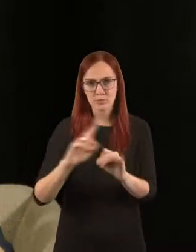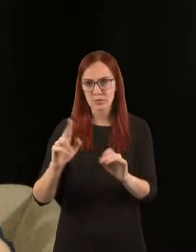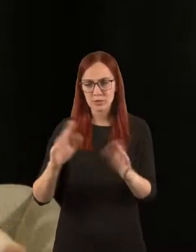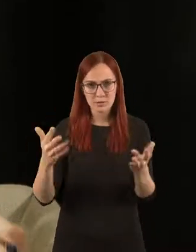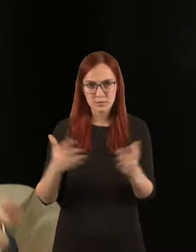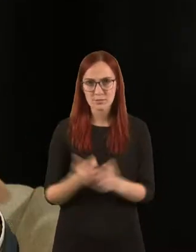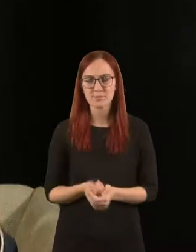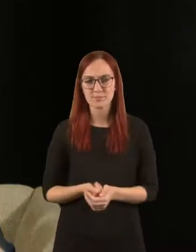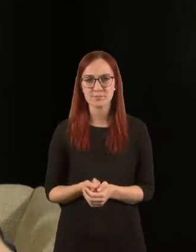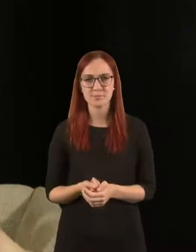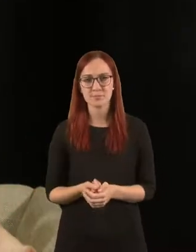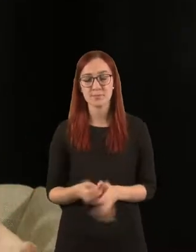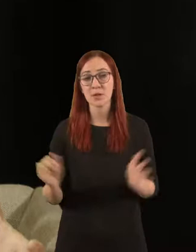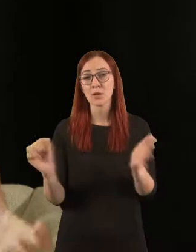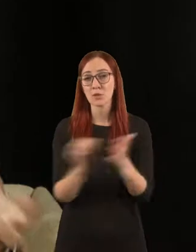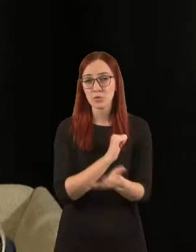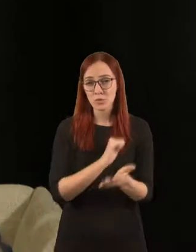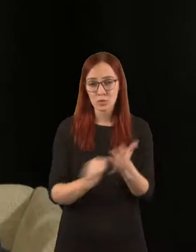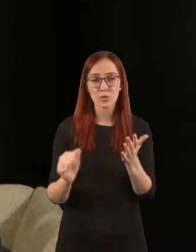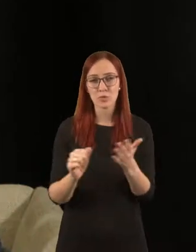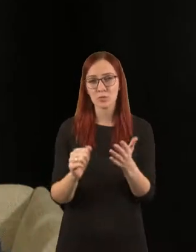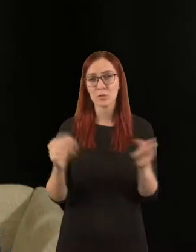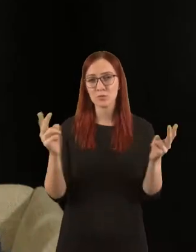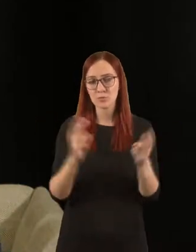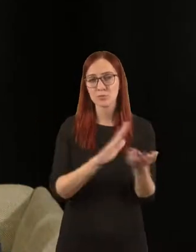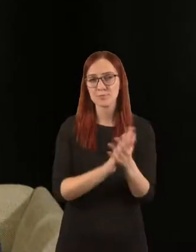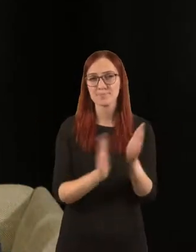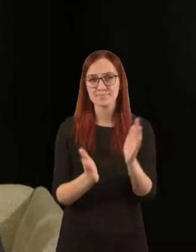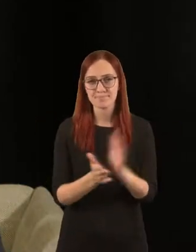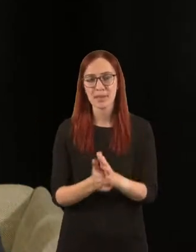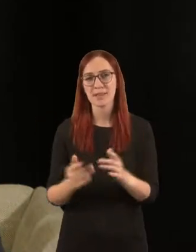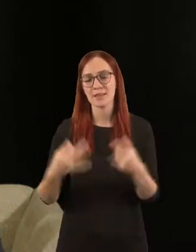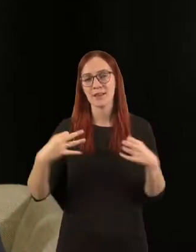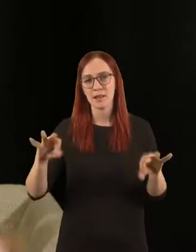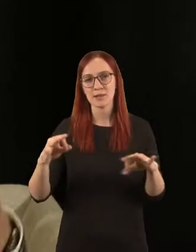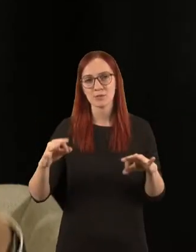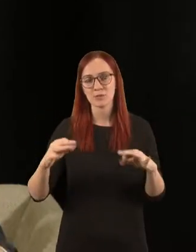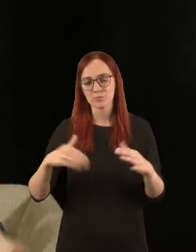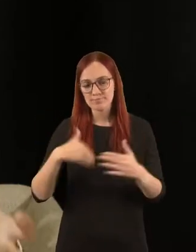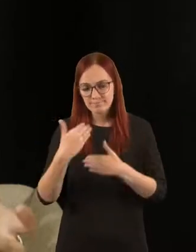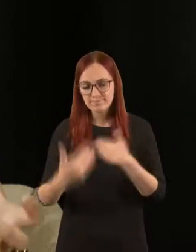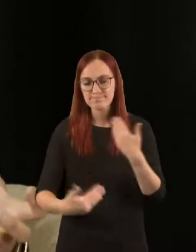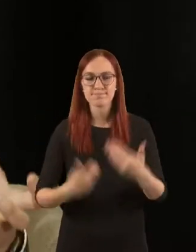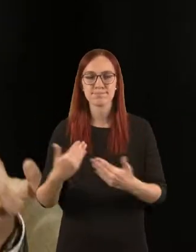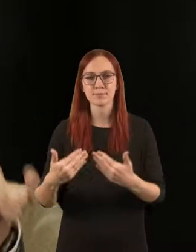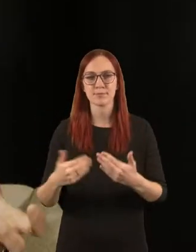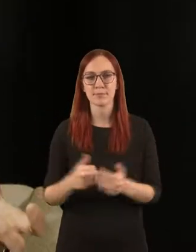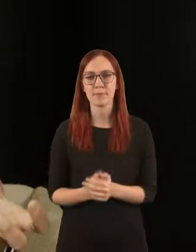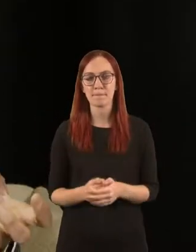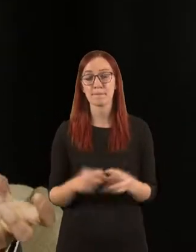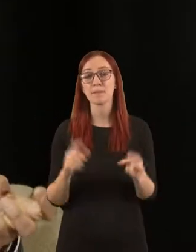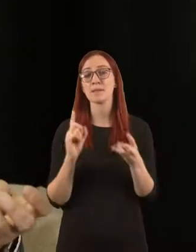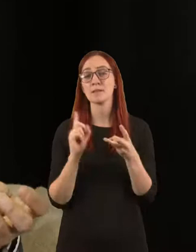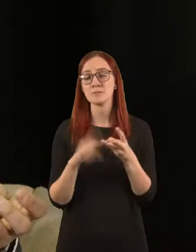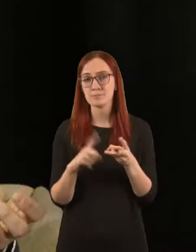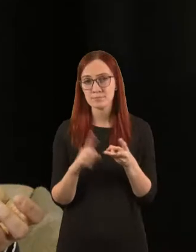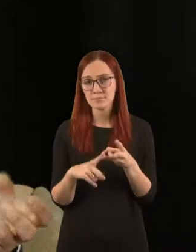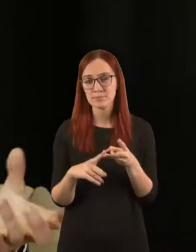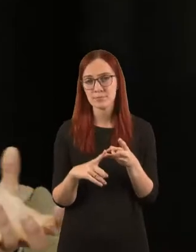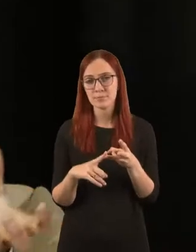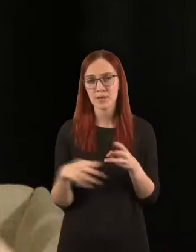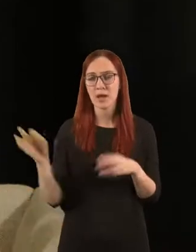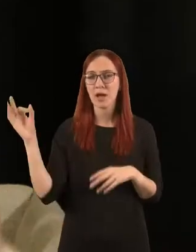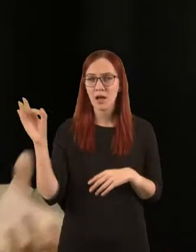accident, the police would start looking for people who are guilty, who